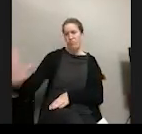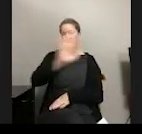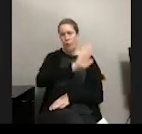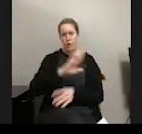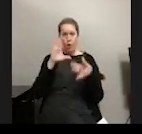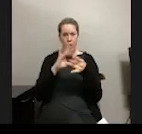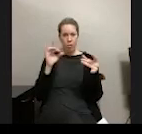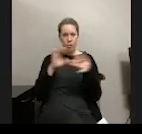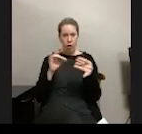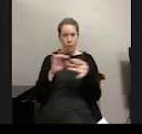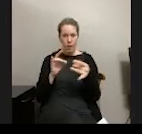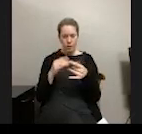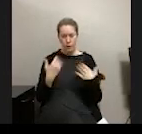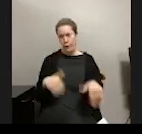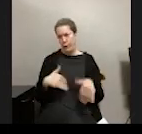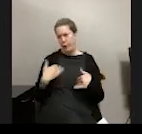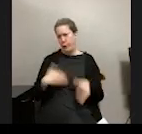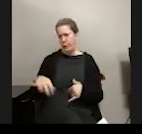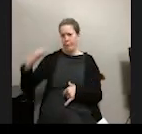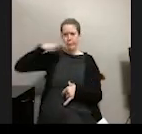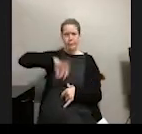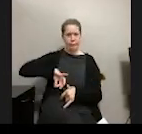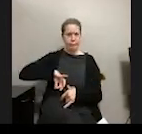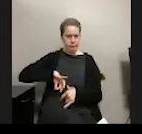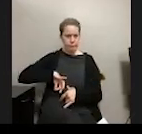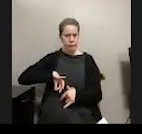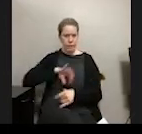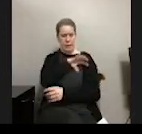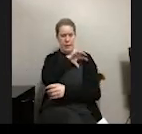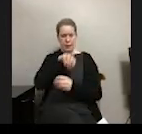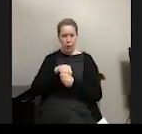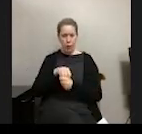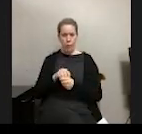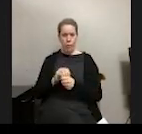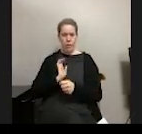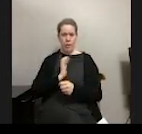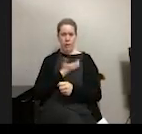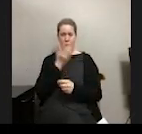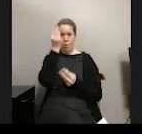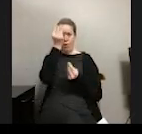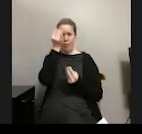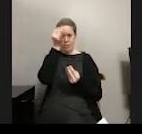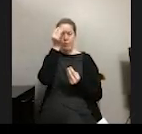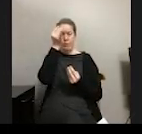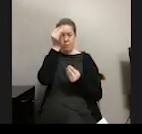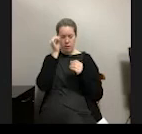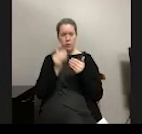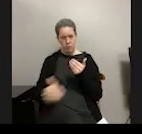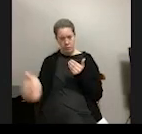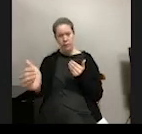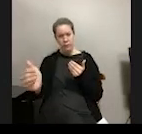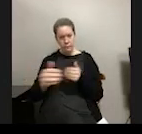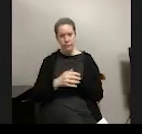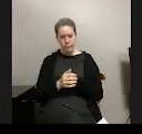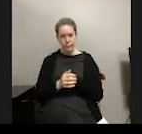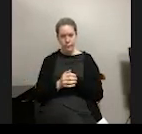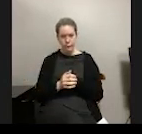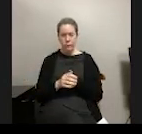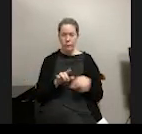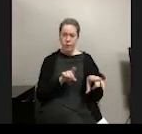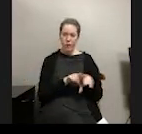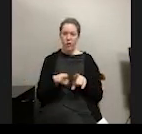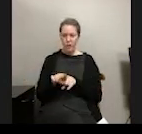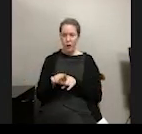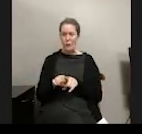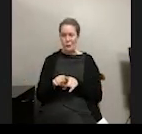all the things that we can incorporate into our thinking about this. And it's obviously something that is lacking at the